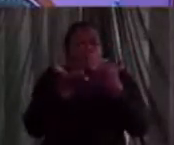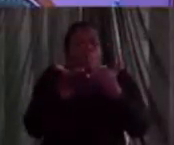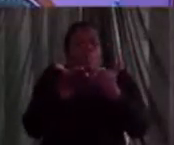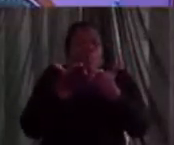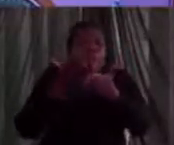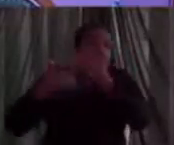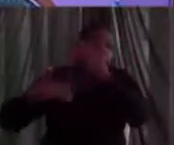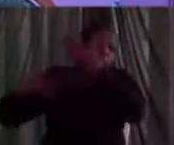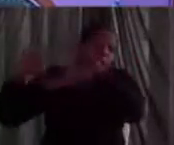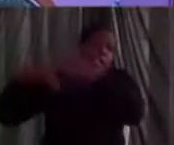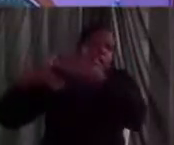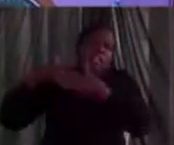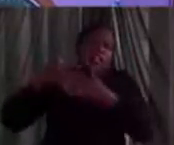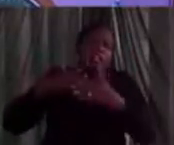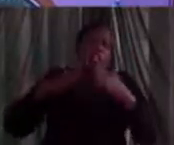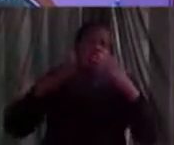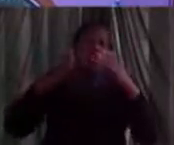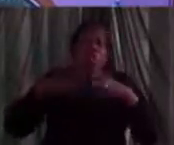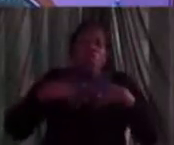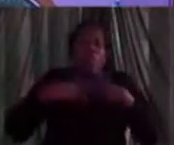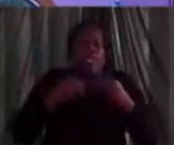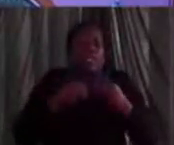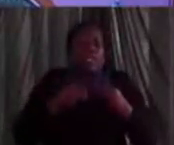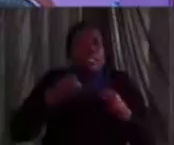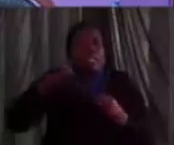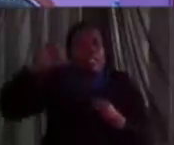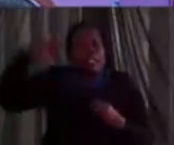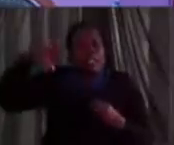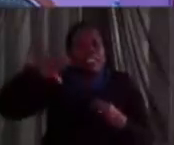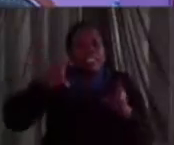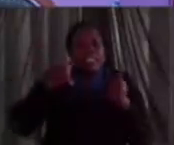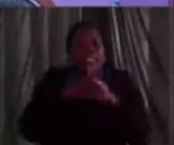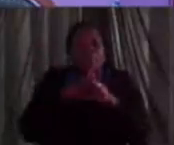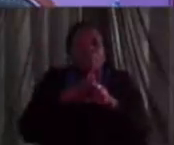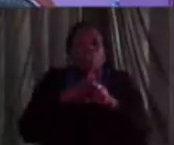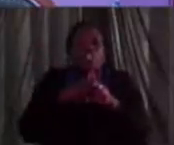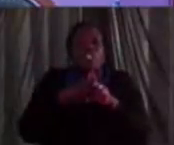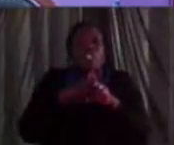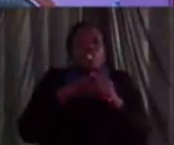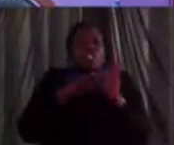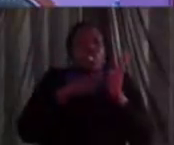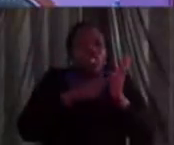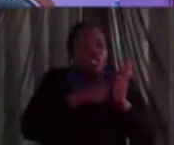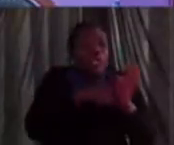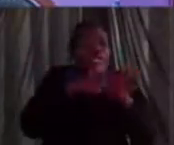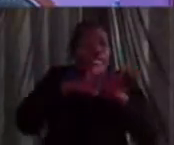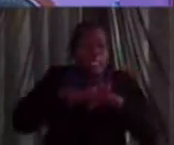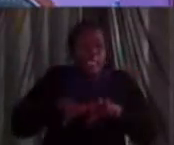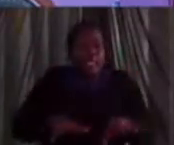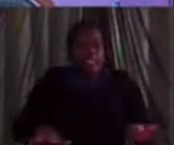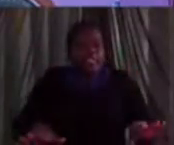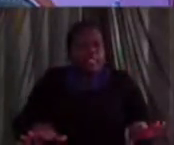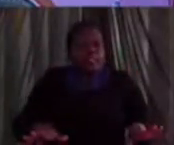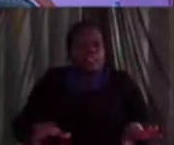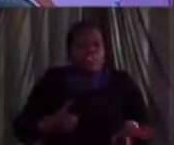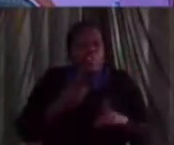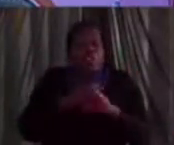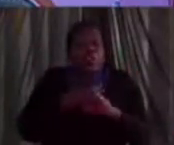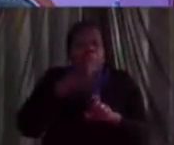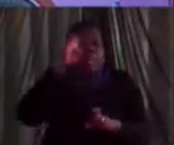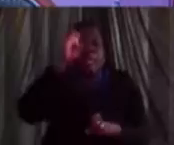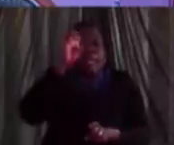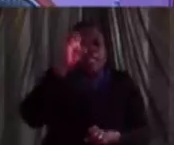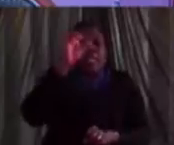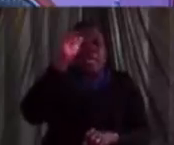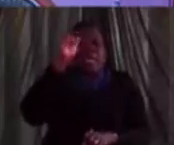behind wealth declarations was issues on integrity. The ESCC, and particularly we may call it the right